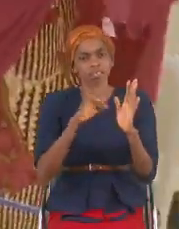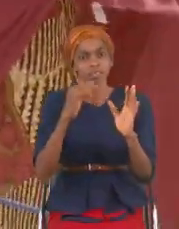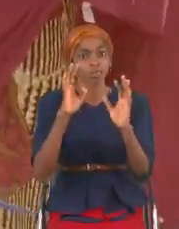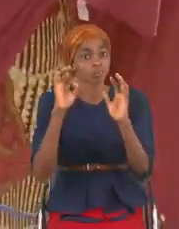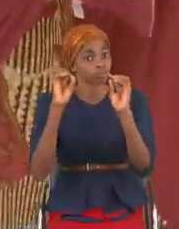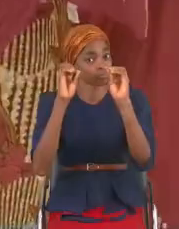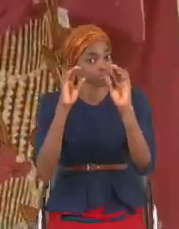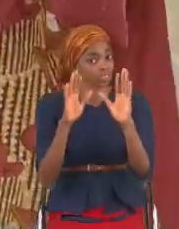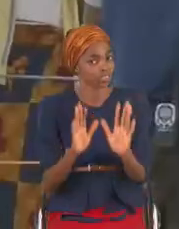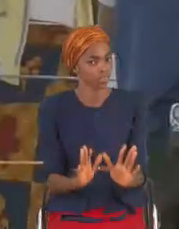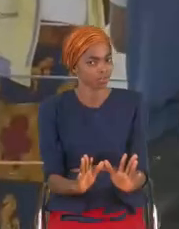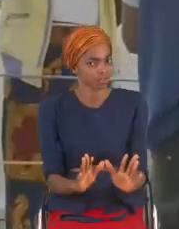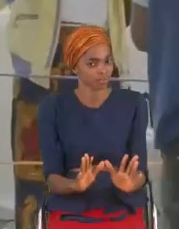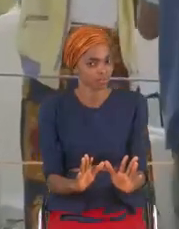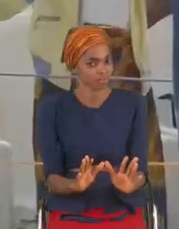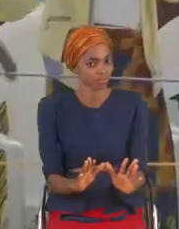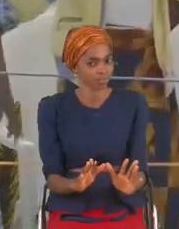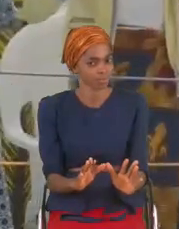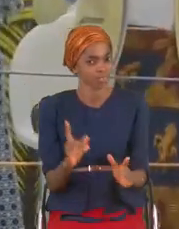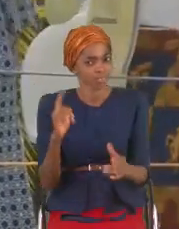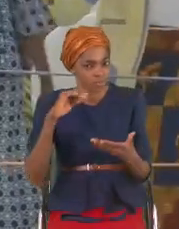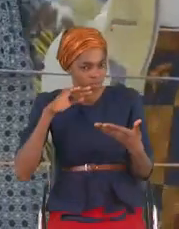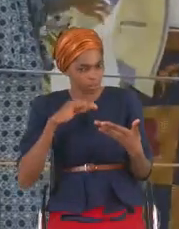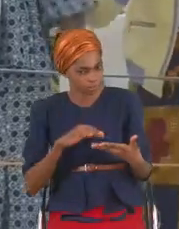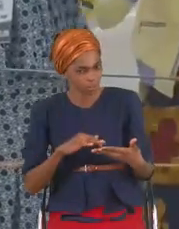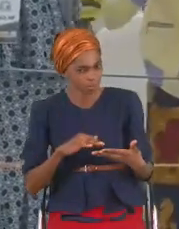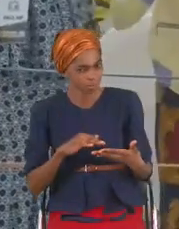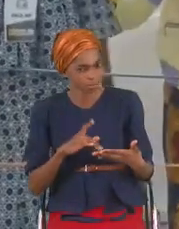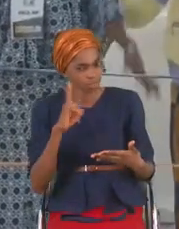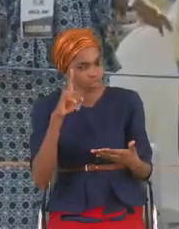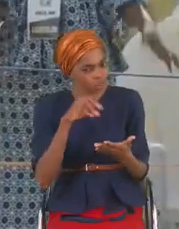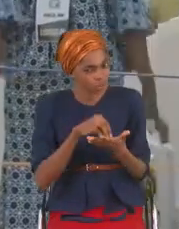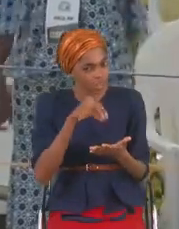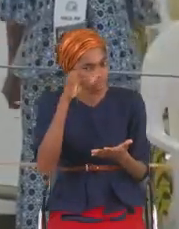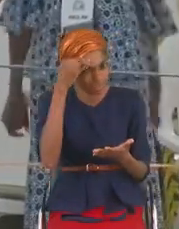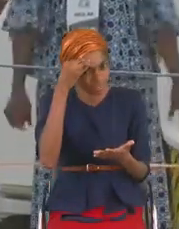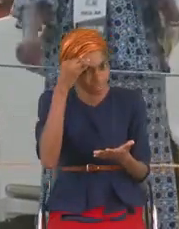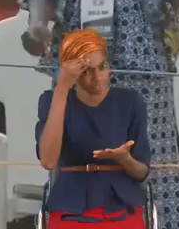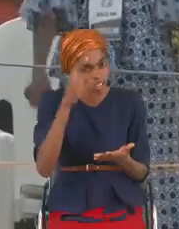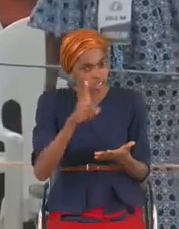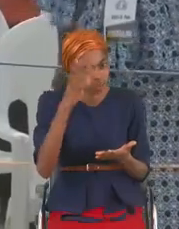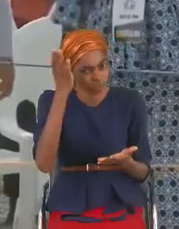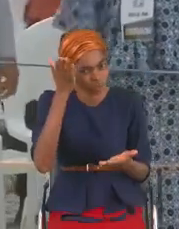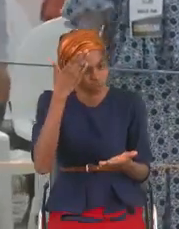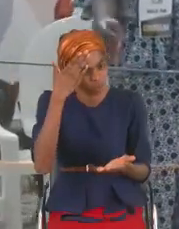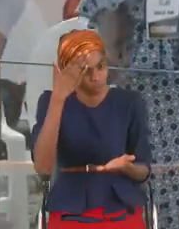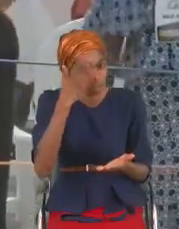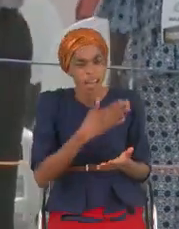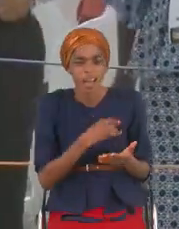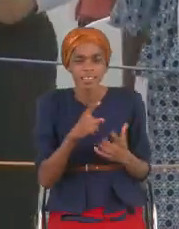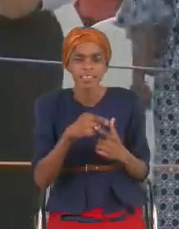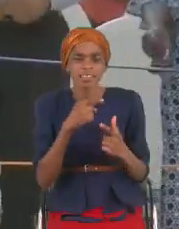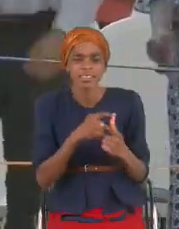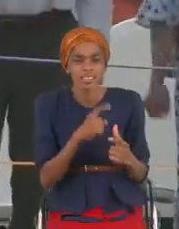teacher. You study, you learn, you know, and then